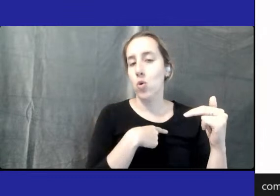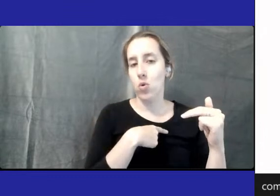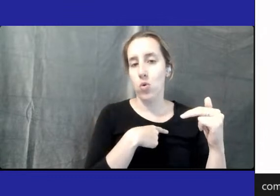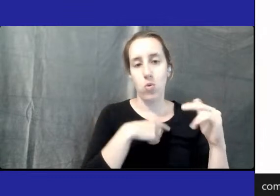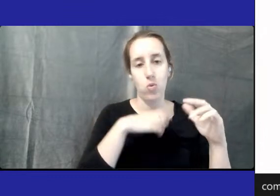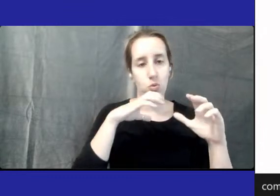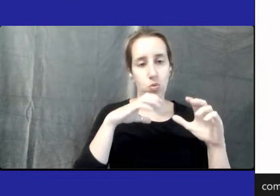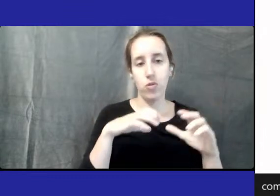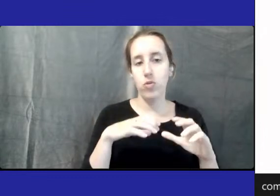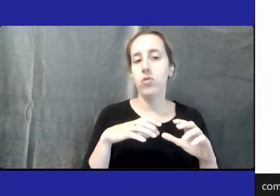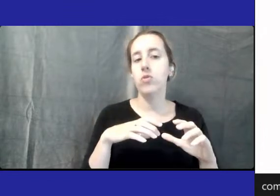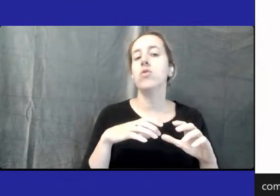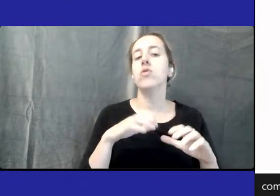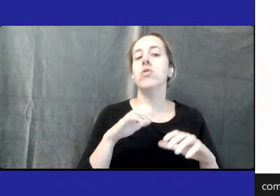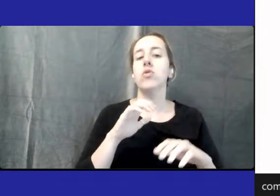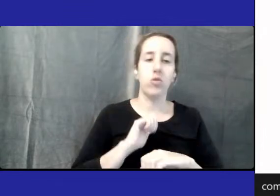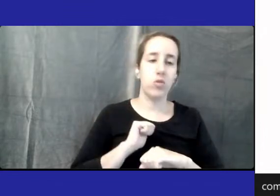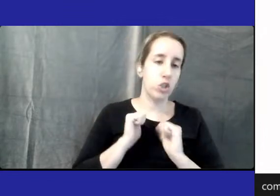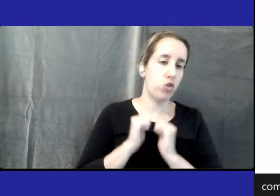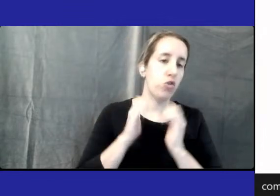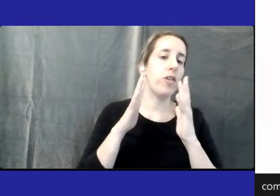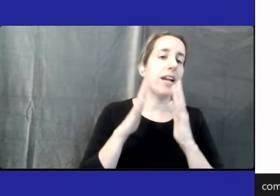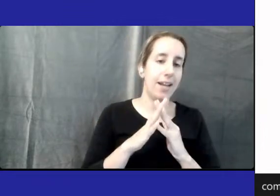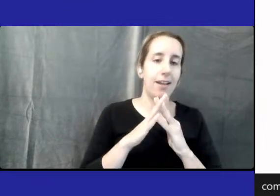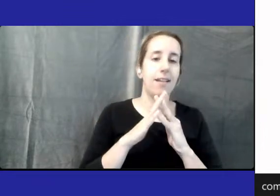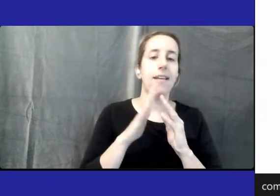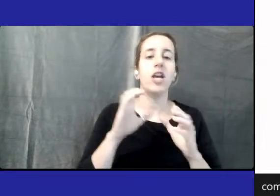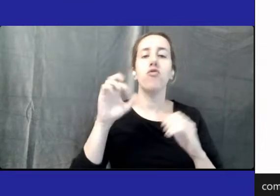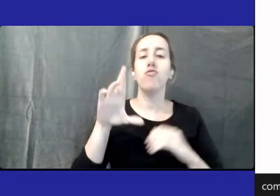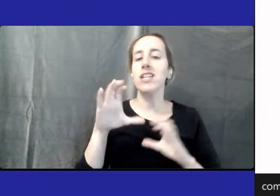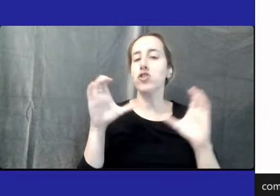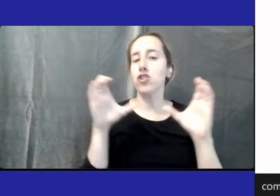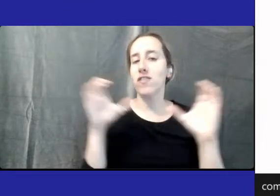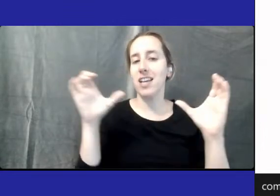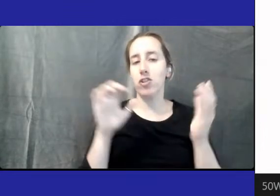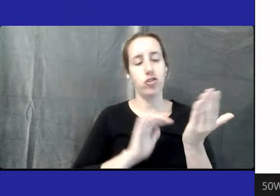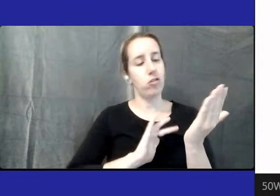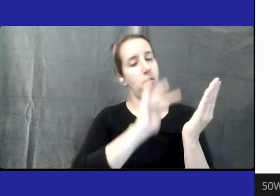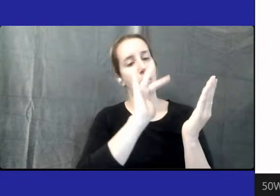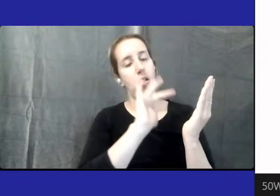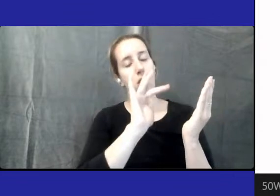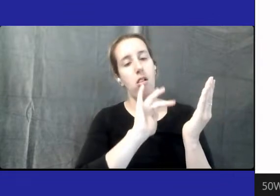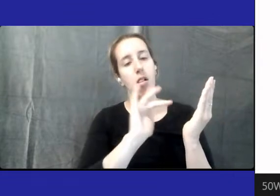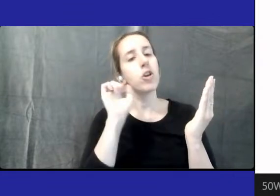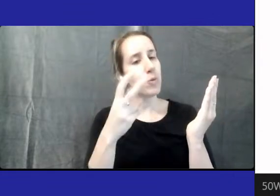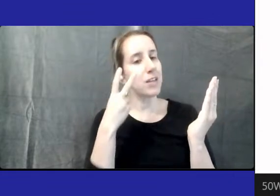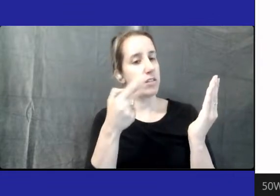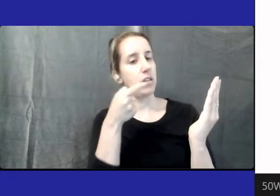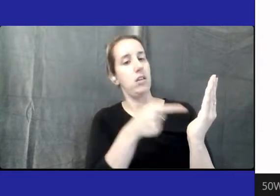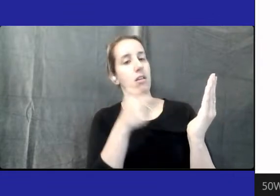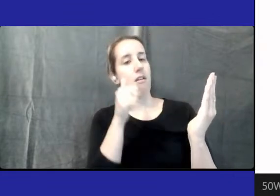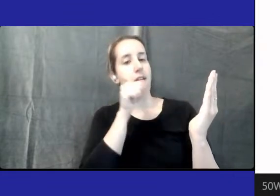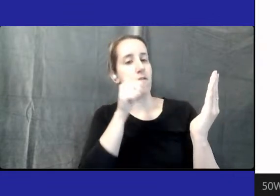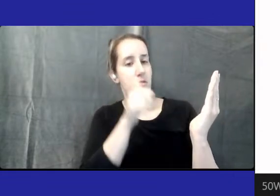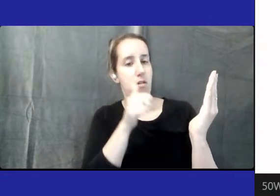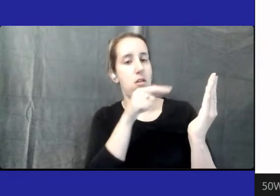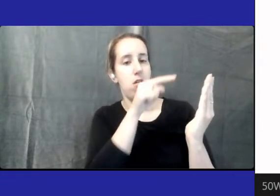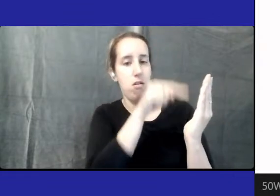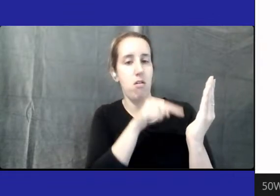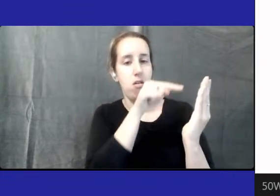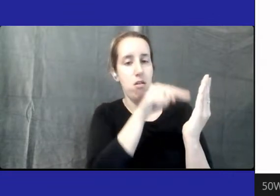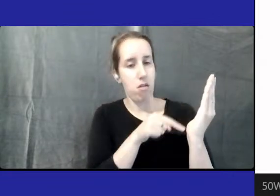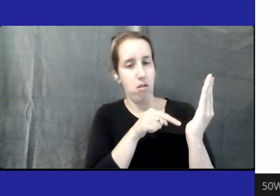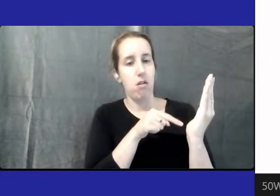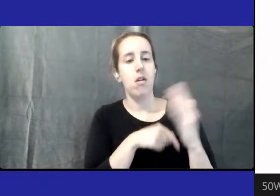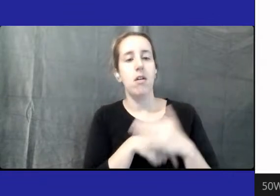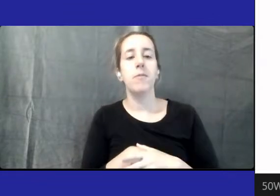can be tracked on a daily basis. And our customer experience team, CSX leadership, is continuing to work with community